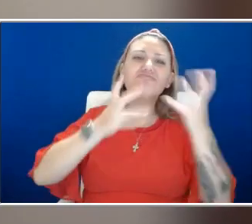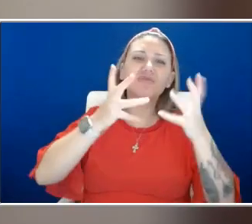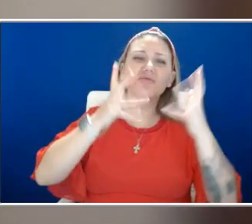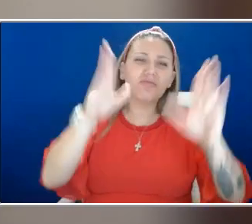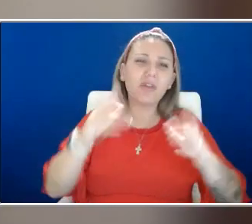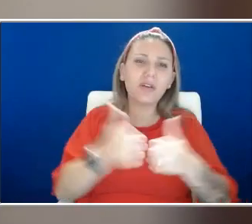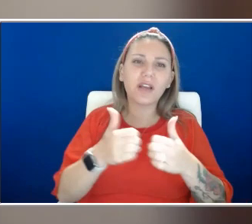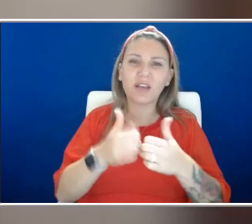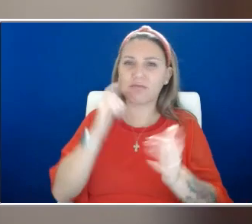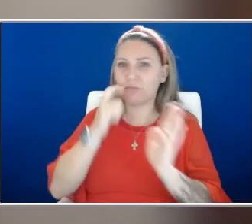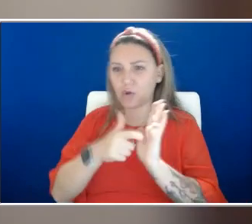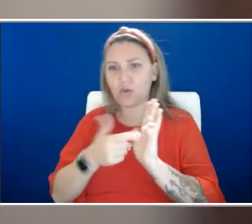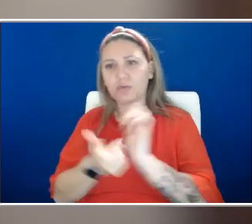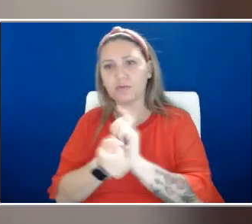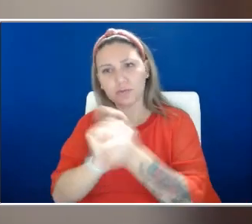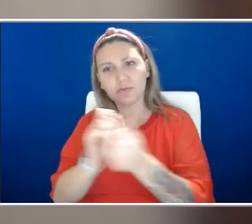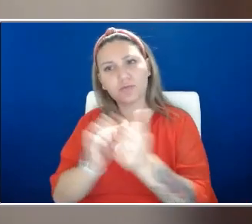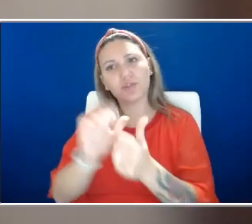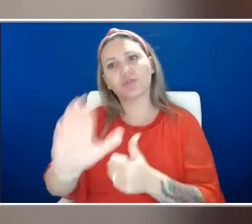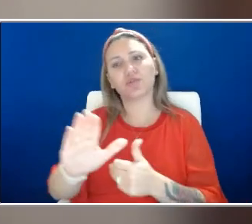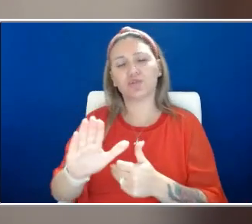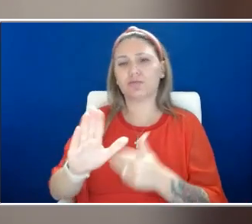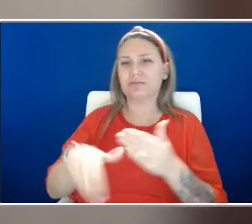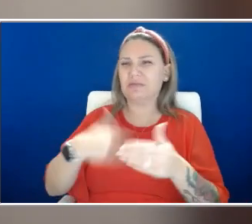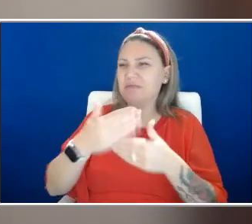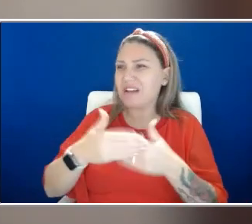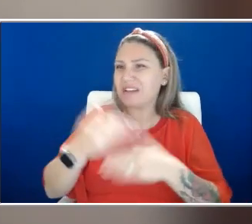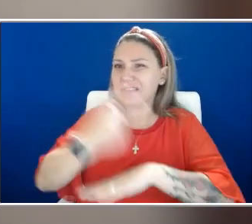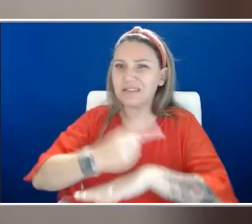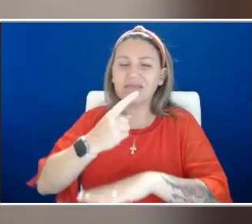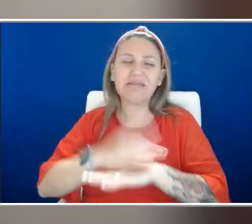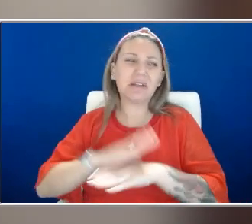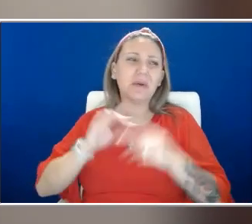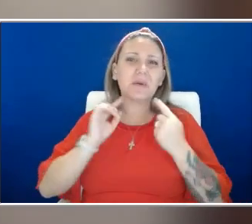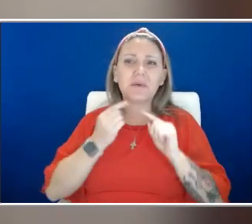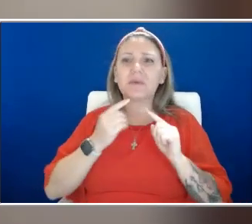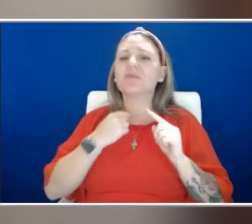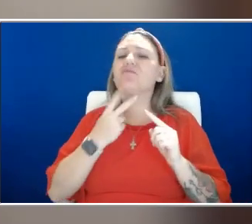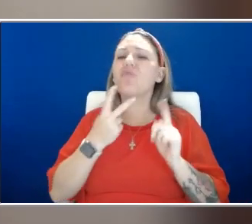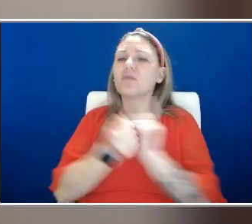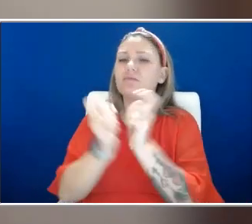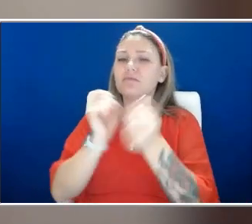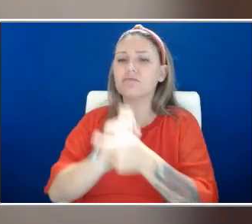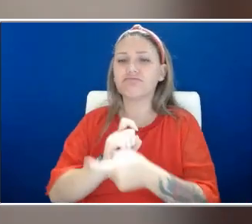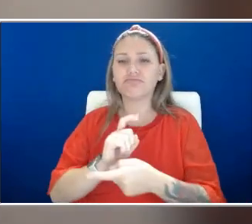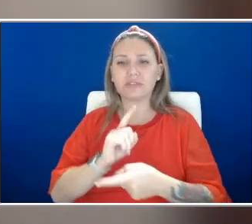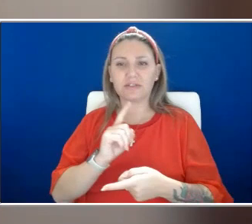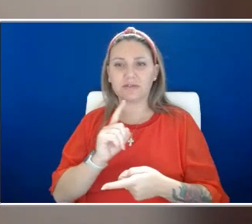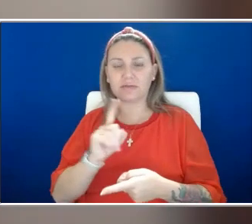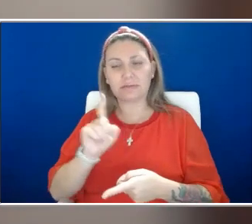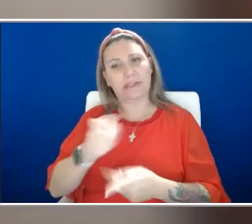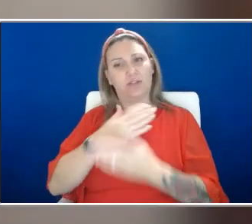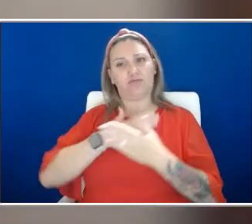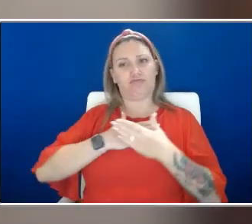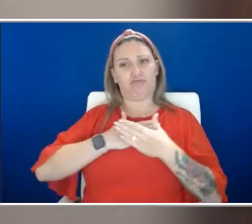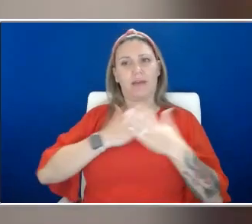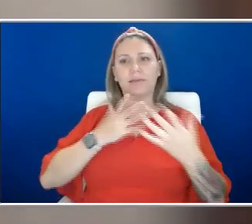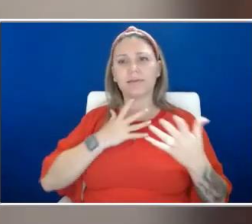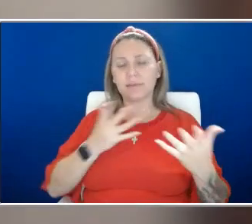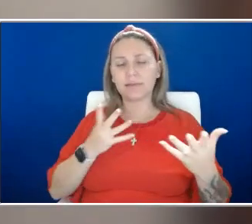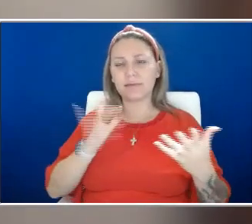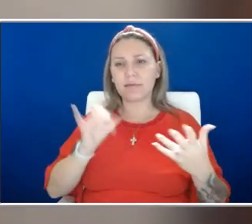you notice those changes the next day, that mild aching, those voice changes, it's time for fans to rest and rehab, rest that